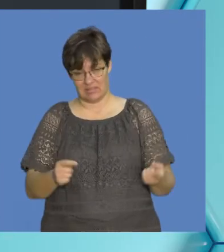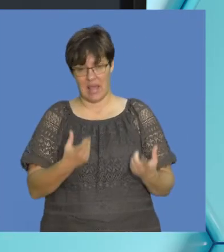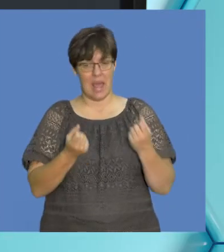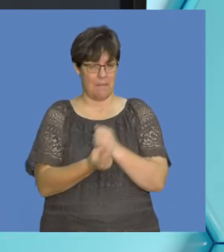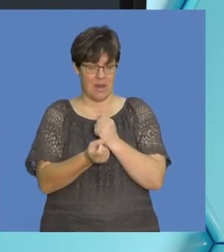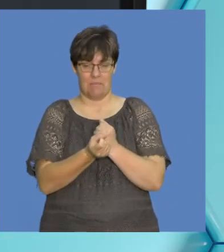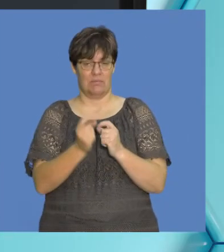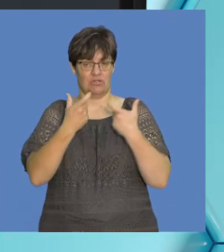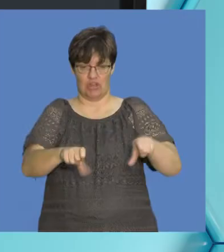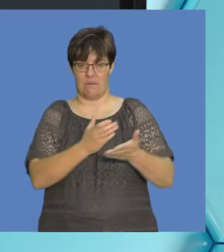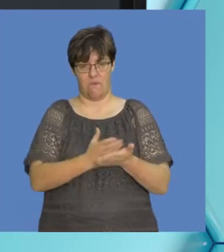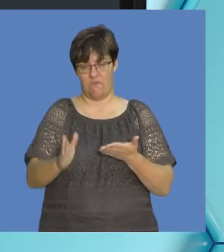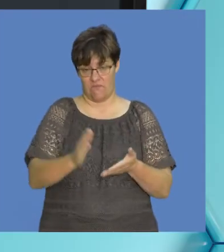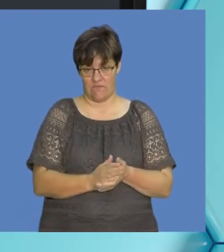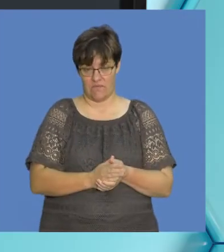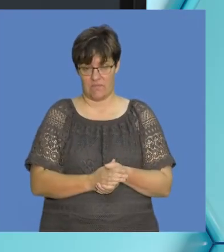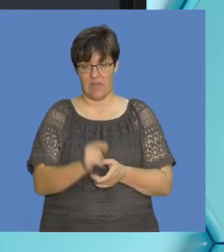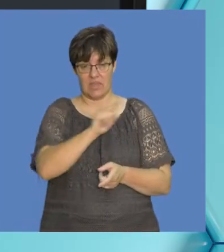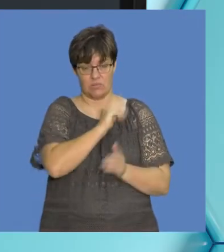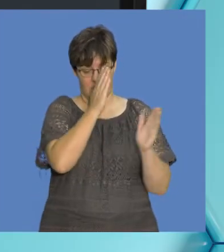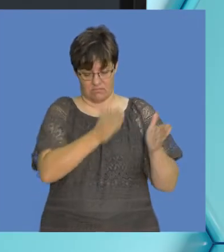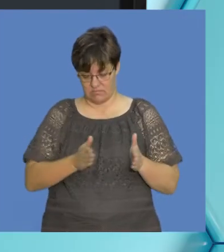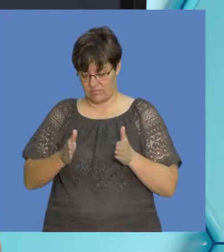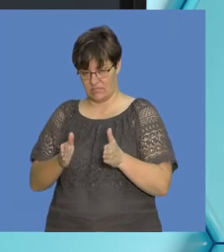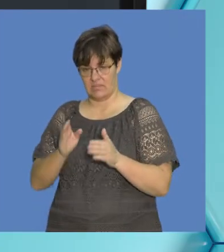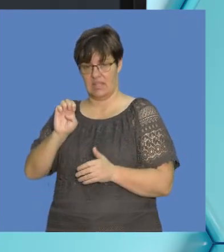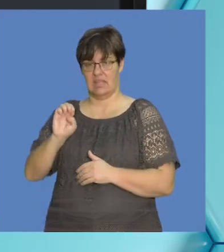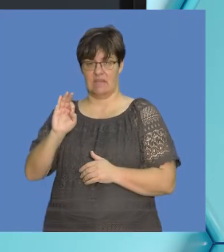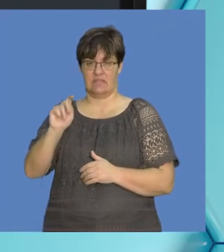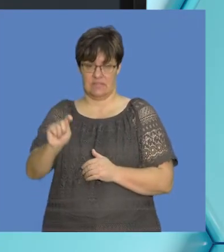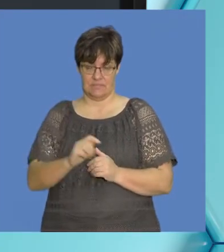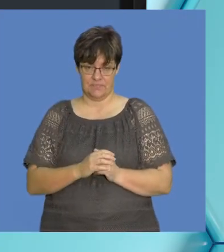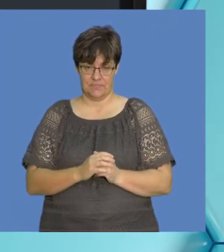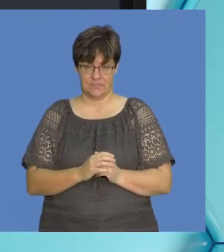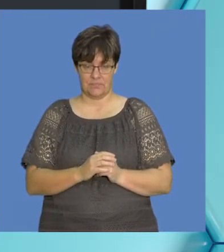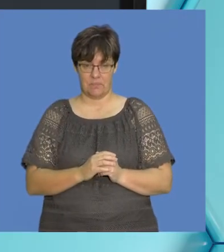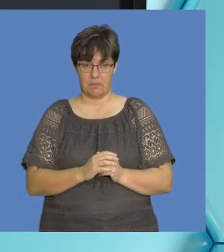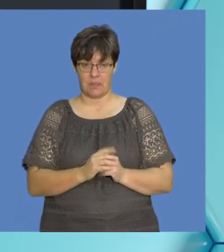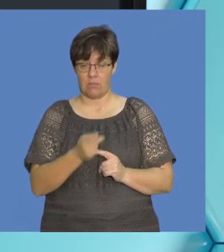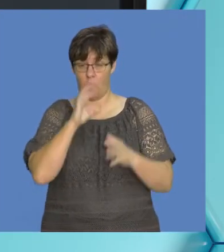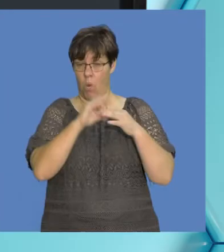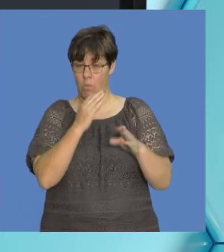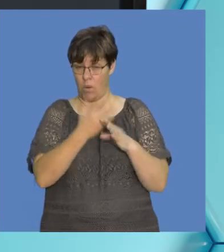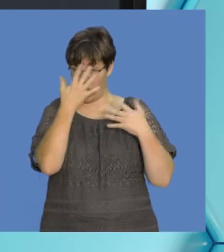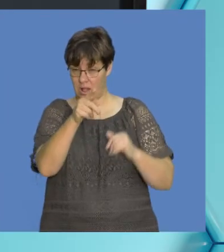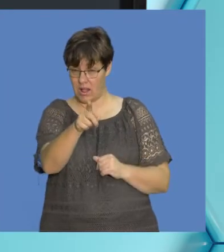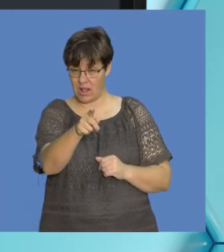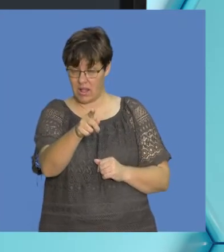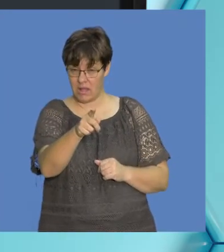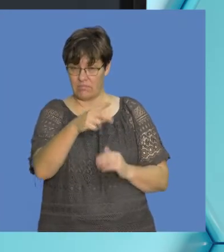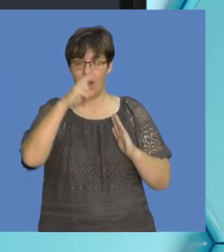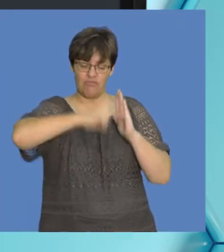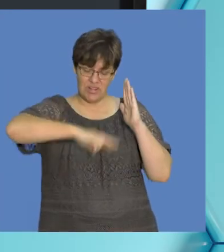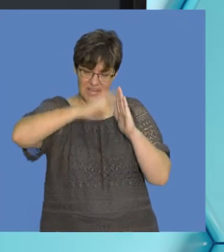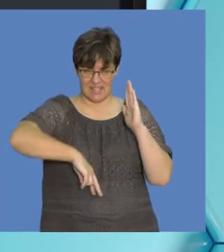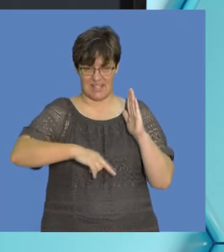world. And therefore, the move to electronic banking. Remember, I've given you homework to do. Please read through